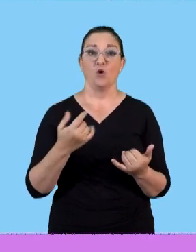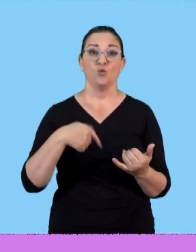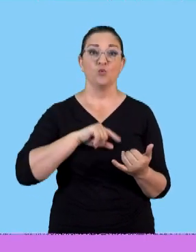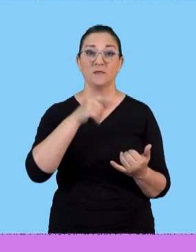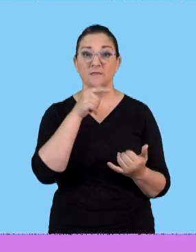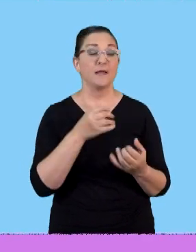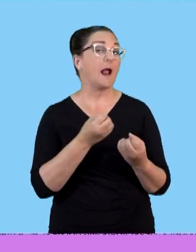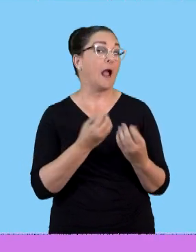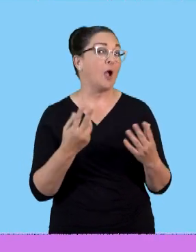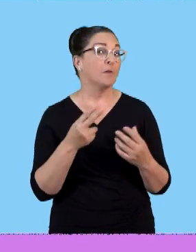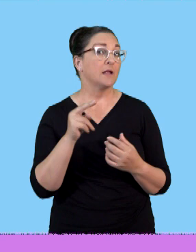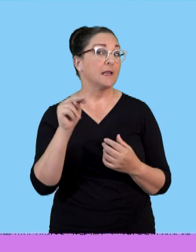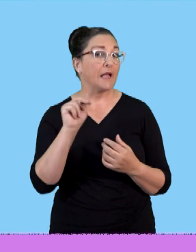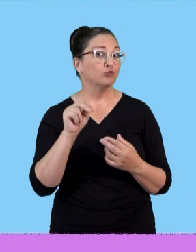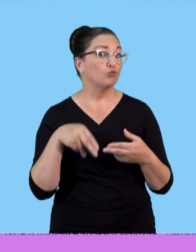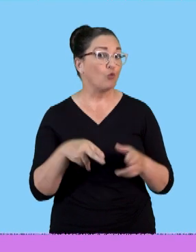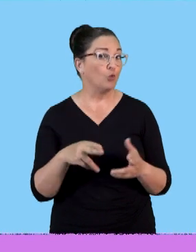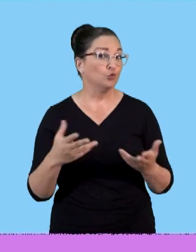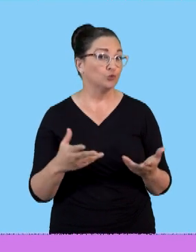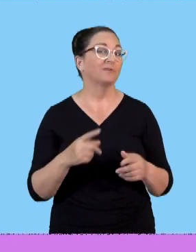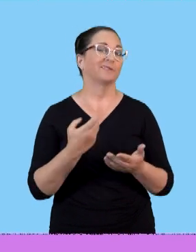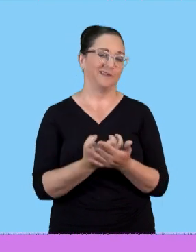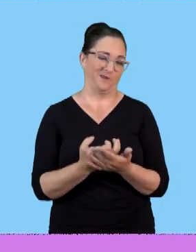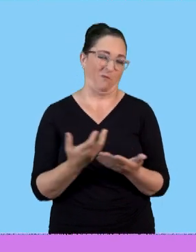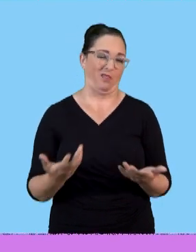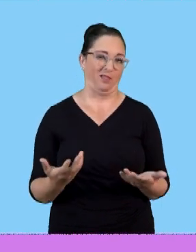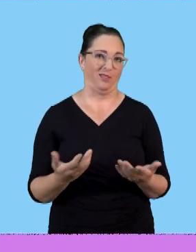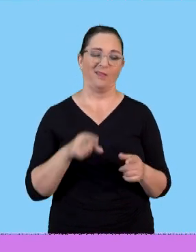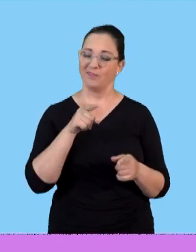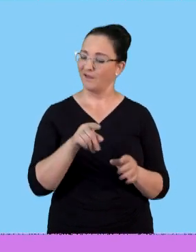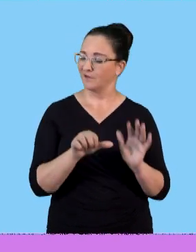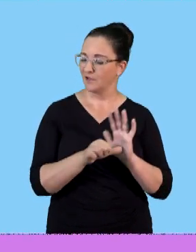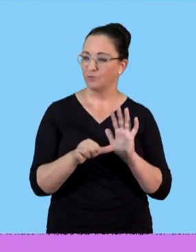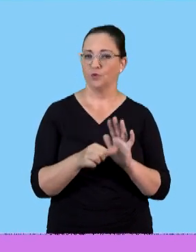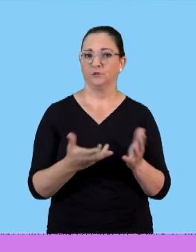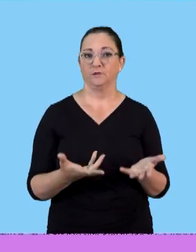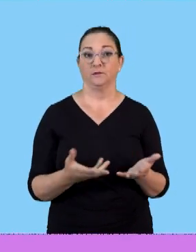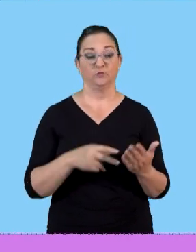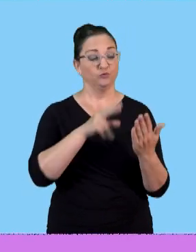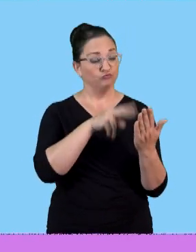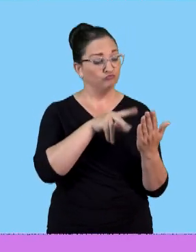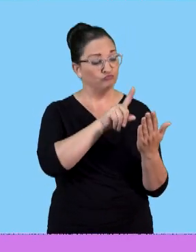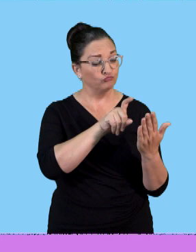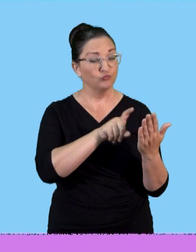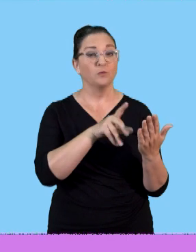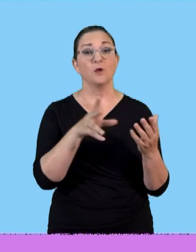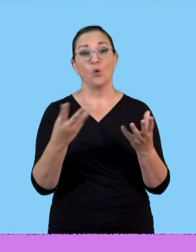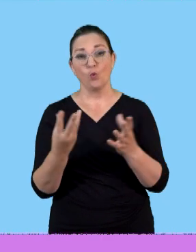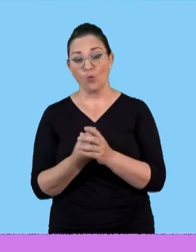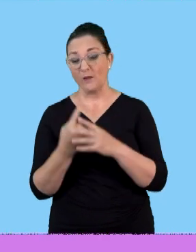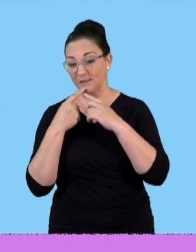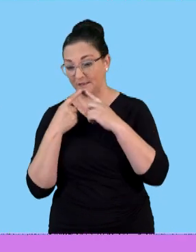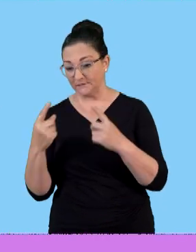identify or determine the number of national roads, for example. Okay, so that is key. Then read the question